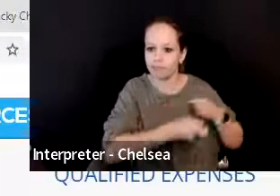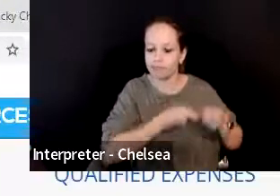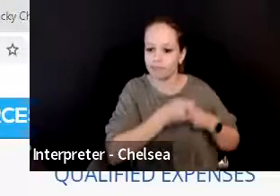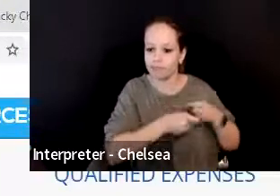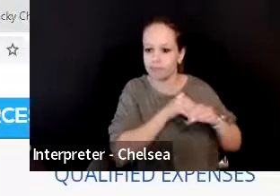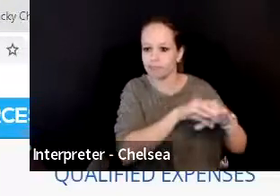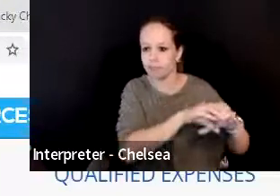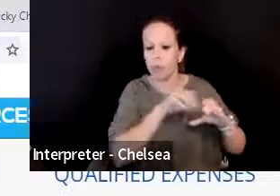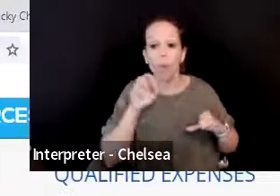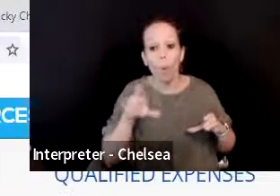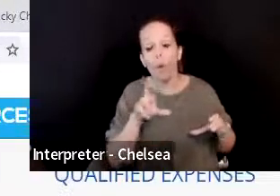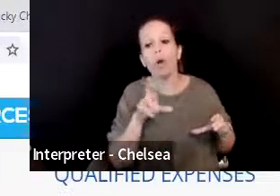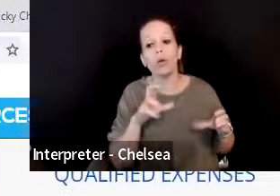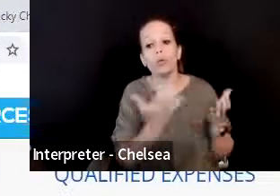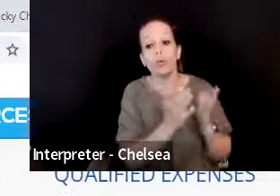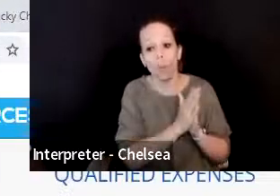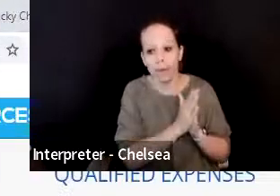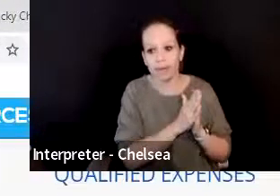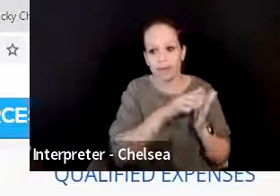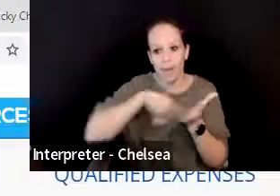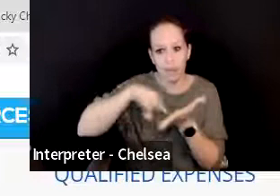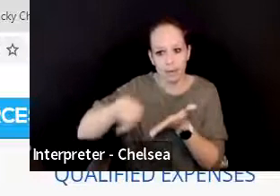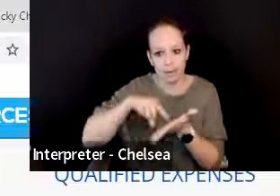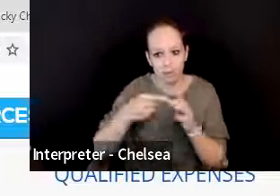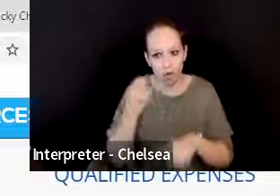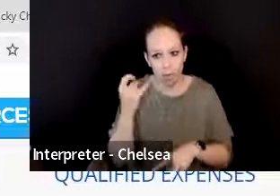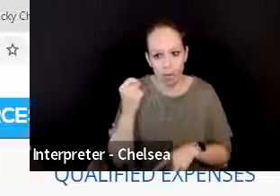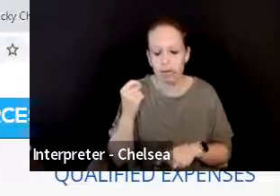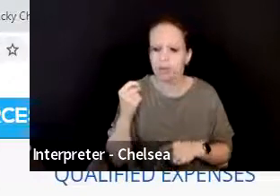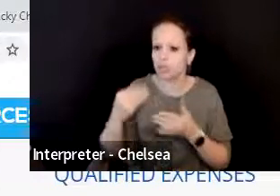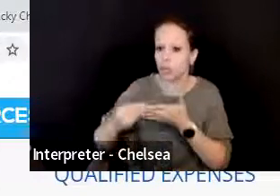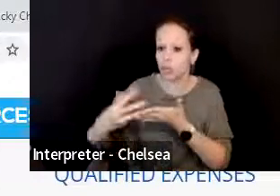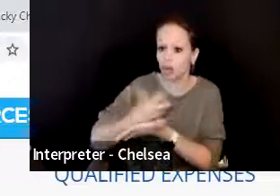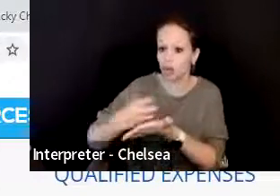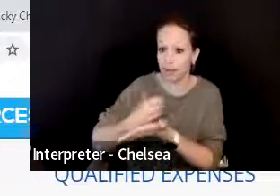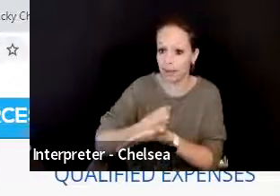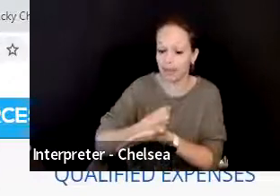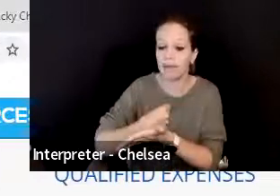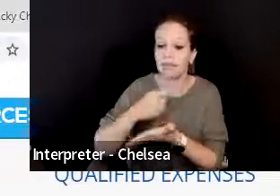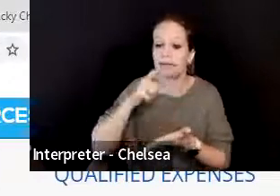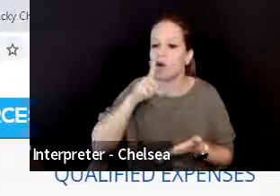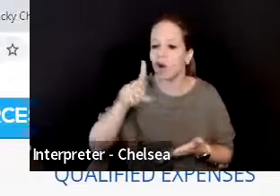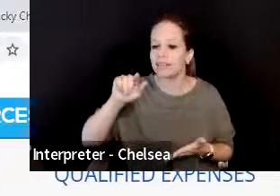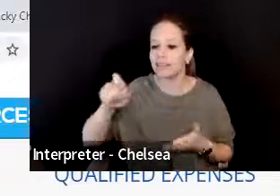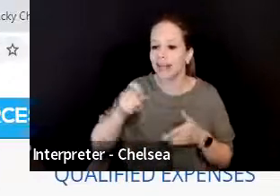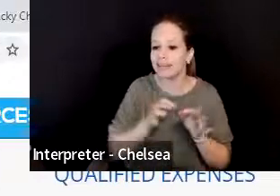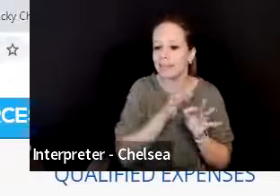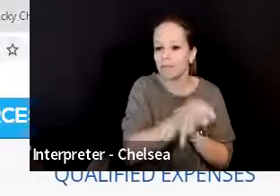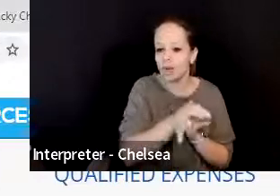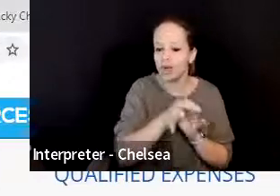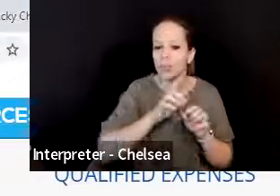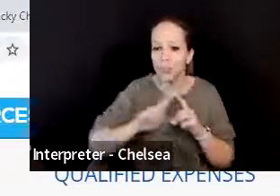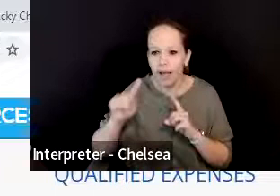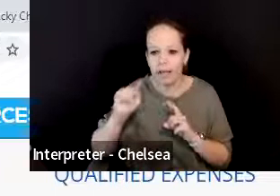or request distributions. So the earnings are tax deferred but tax free when